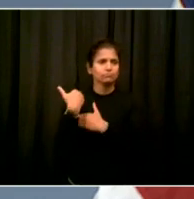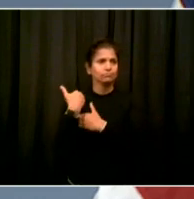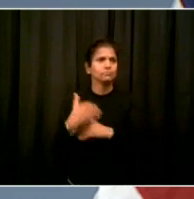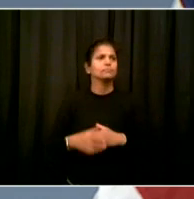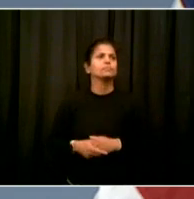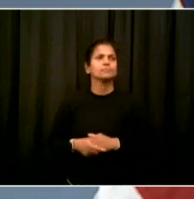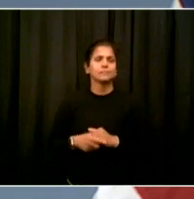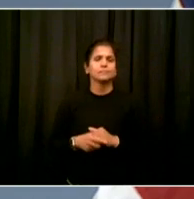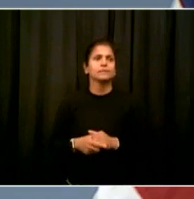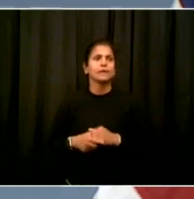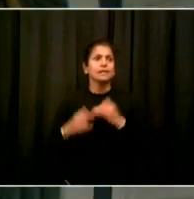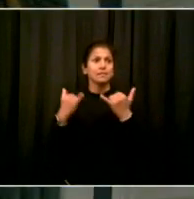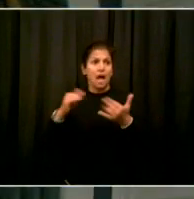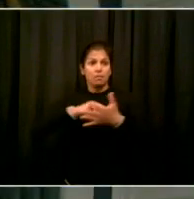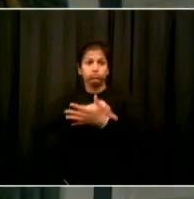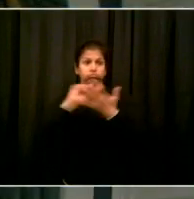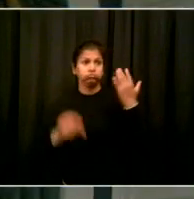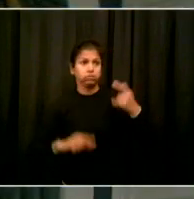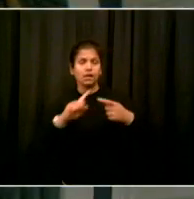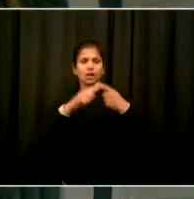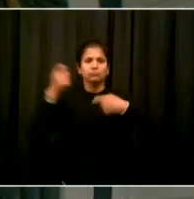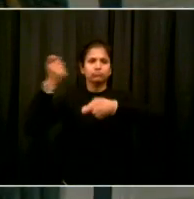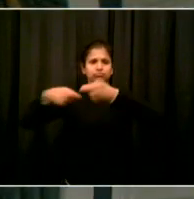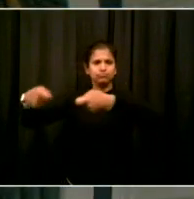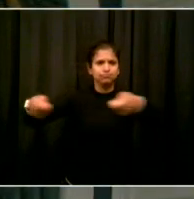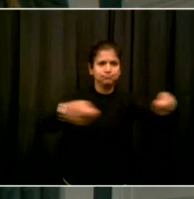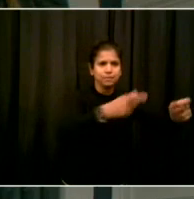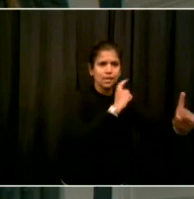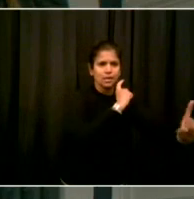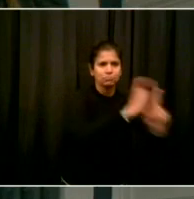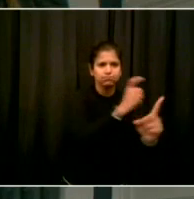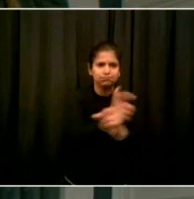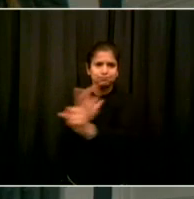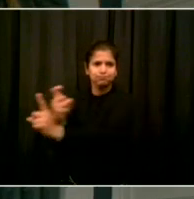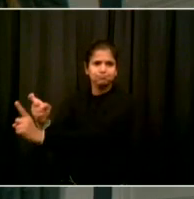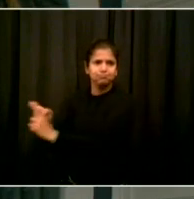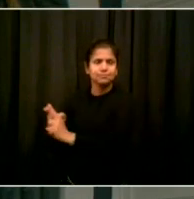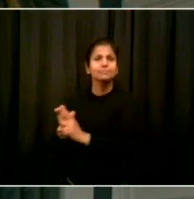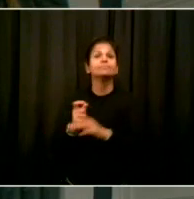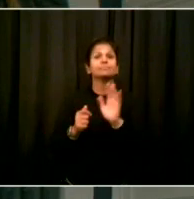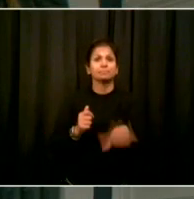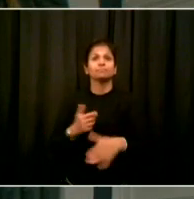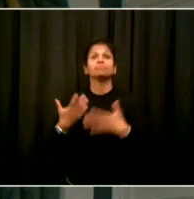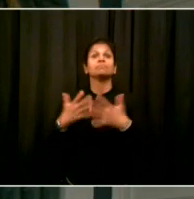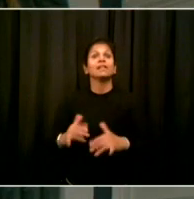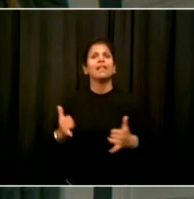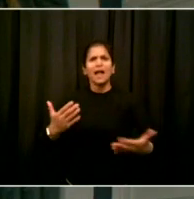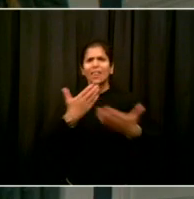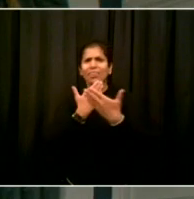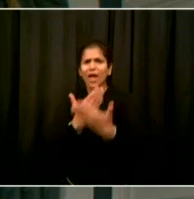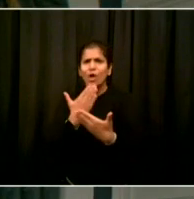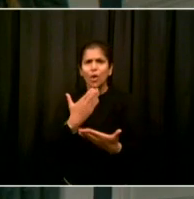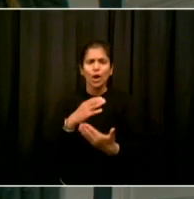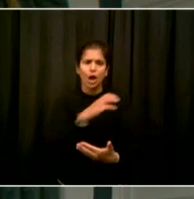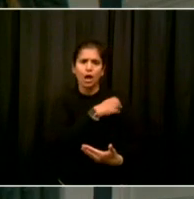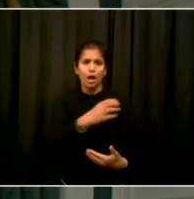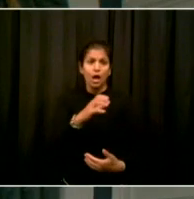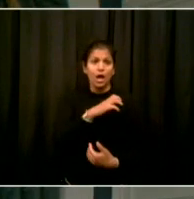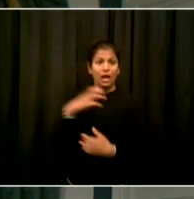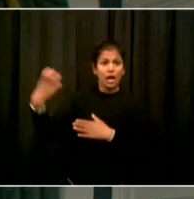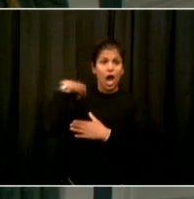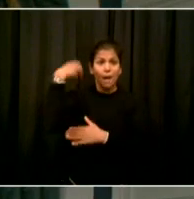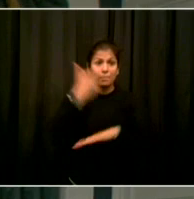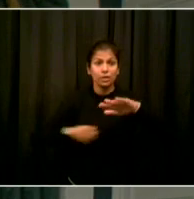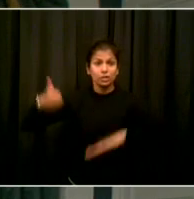City. Thank you. Thank you so much, Commissioner. And Commissioner, I commend you for the people you've chosen,